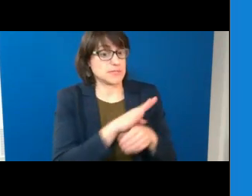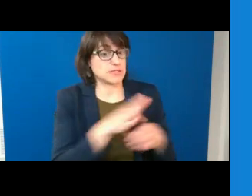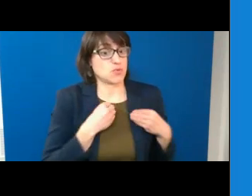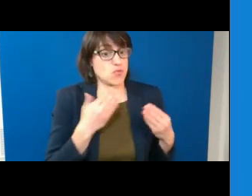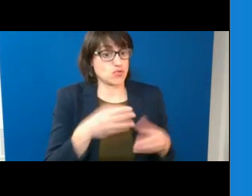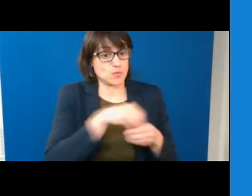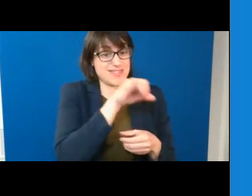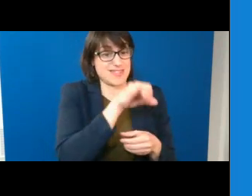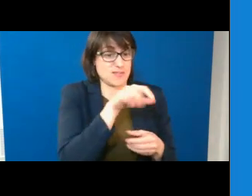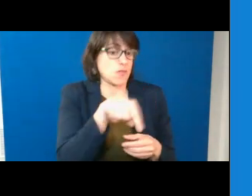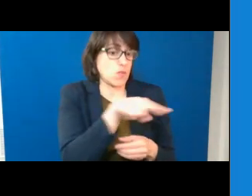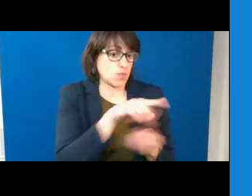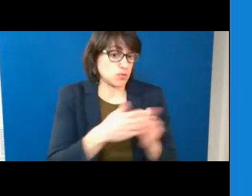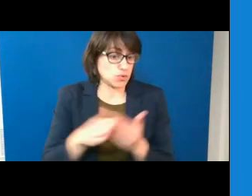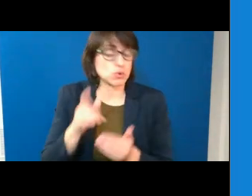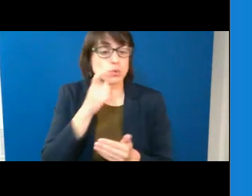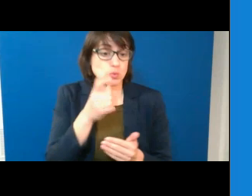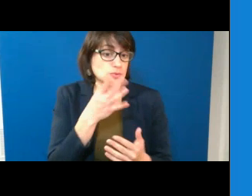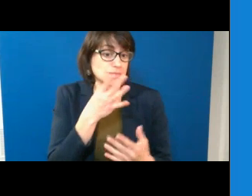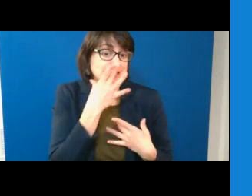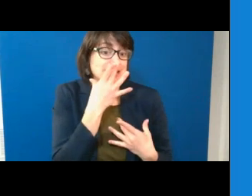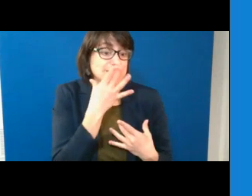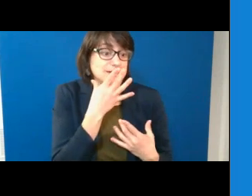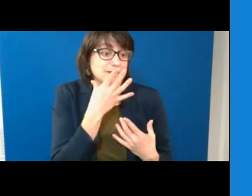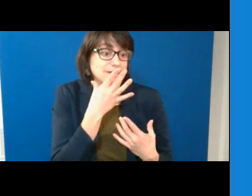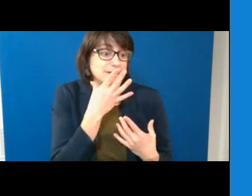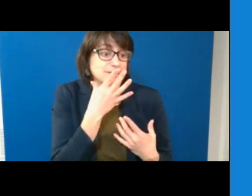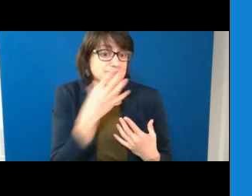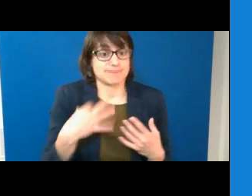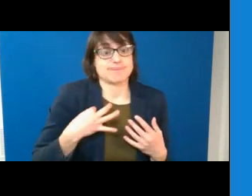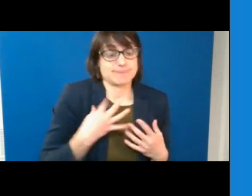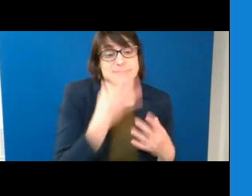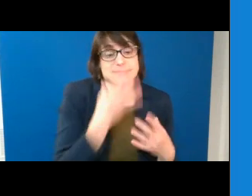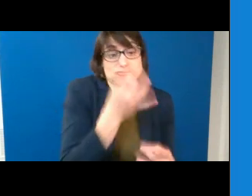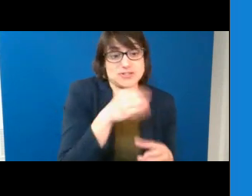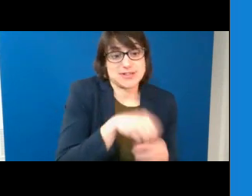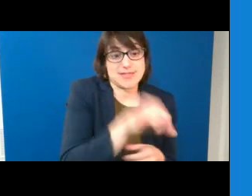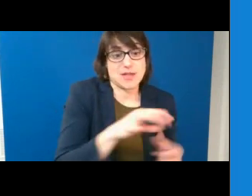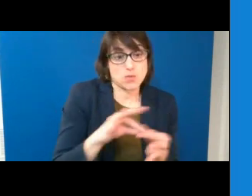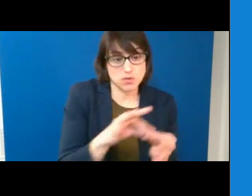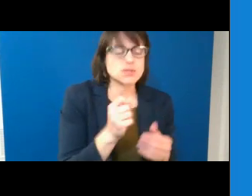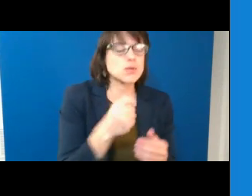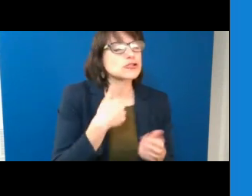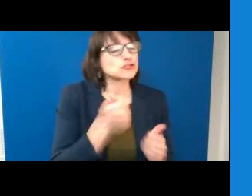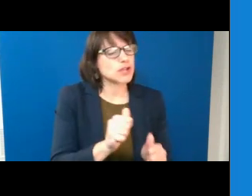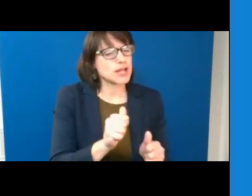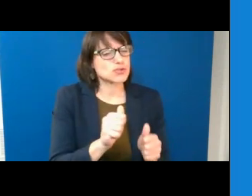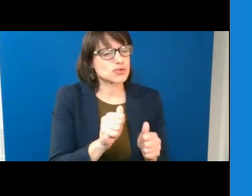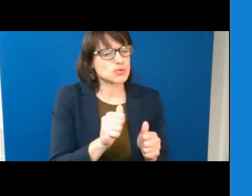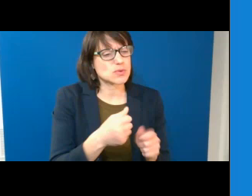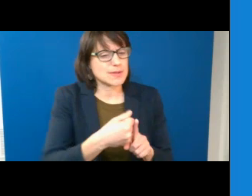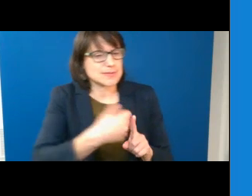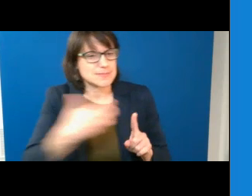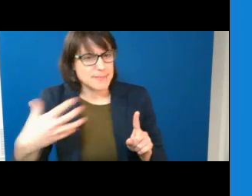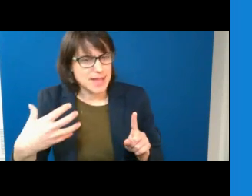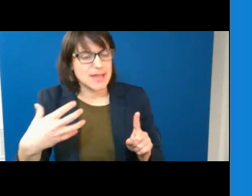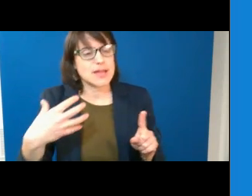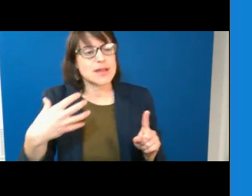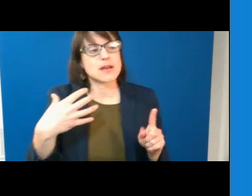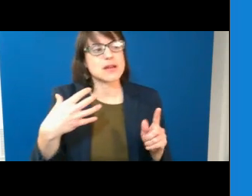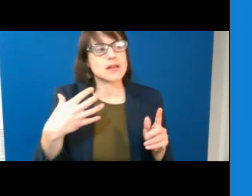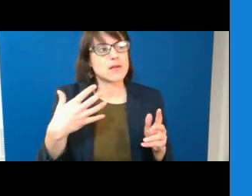the coalition. So we're really trying to broaden the scope of working with the people that we already know like this kind